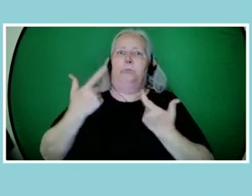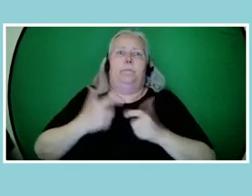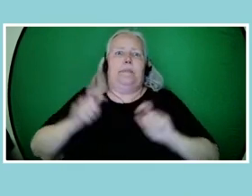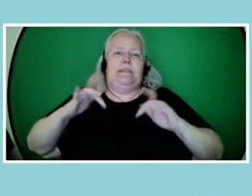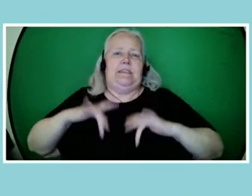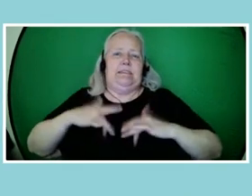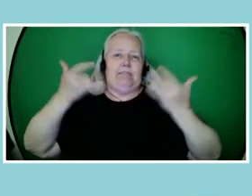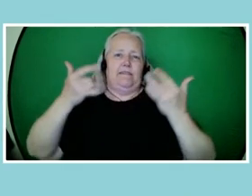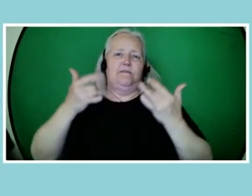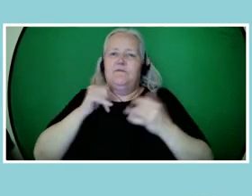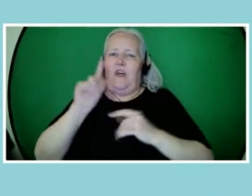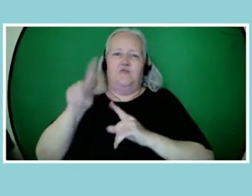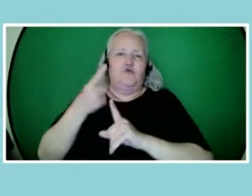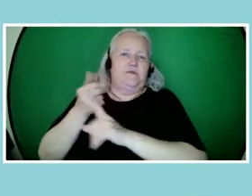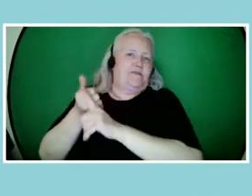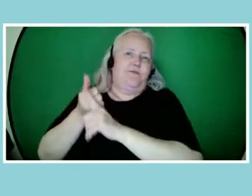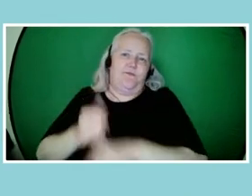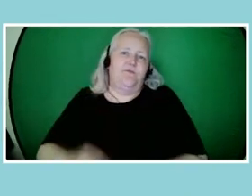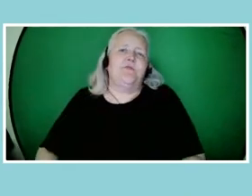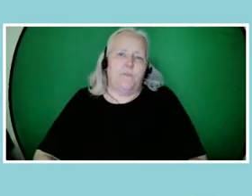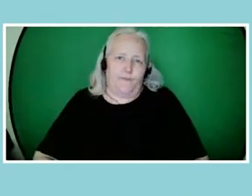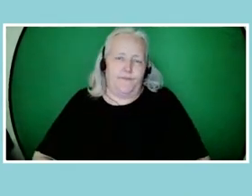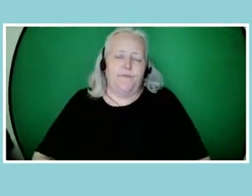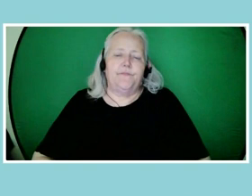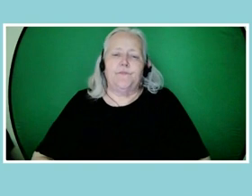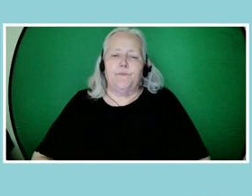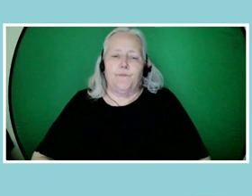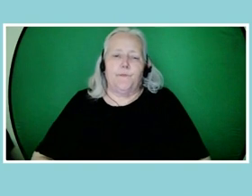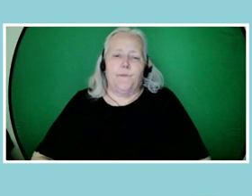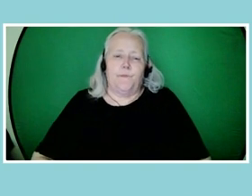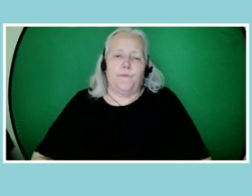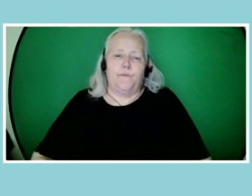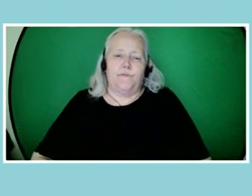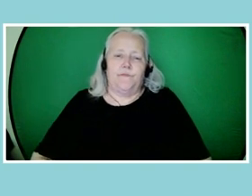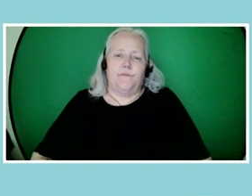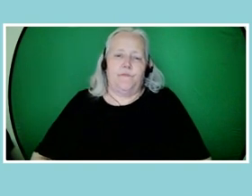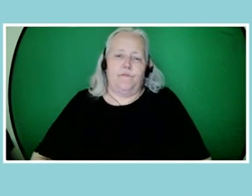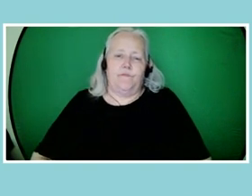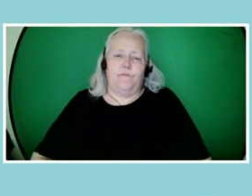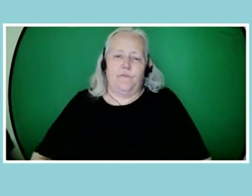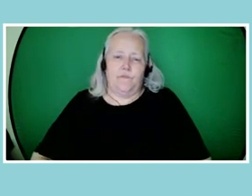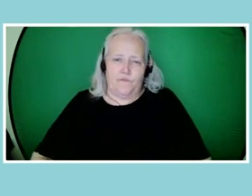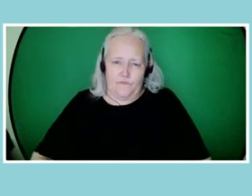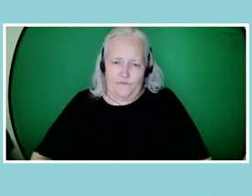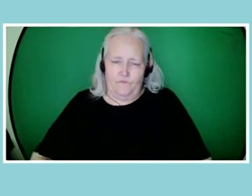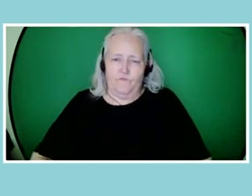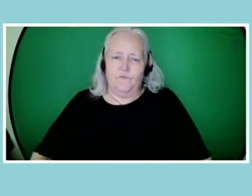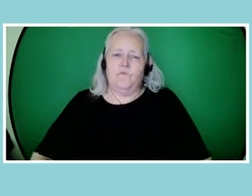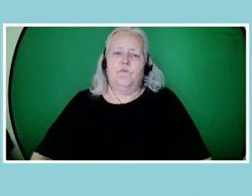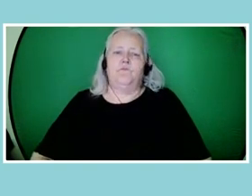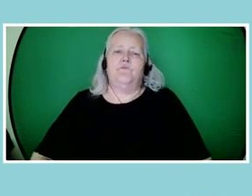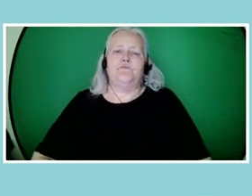Next slide, please. So now the real